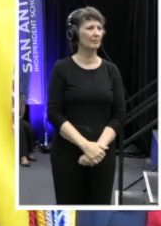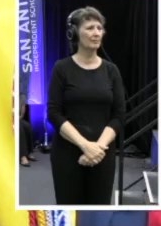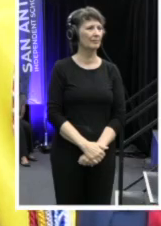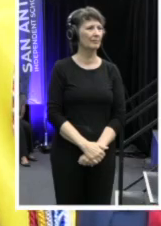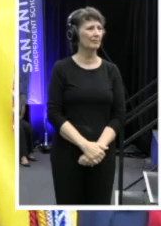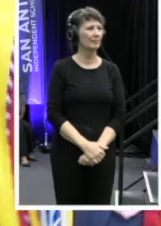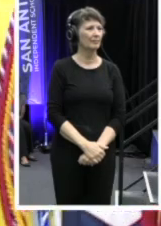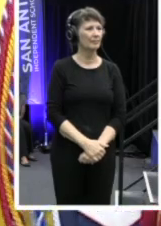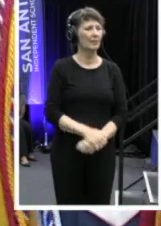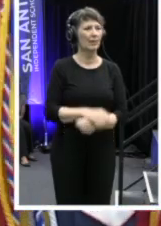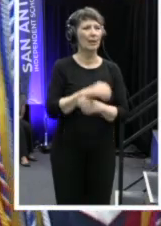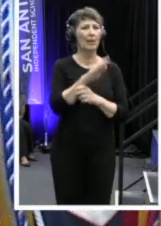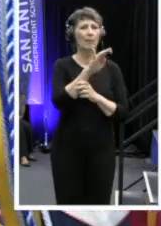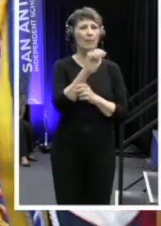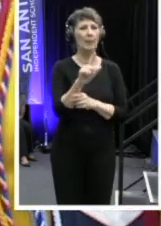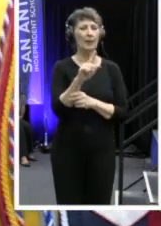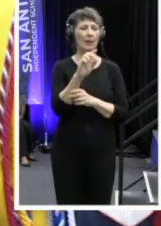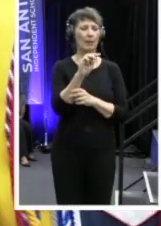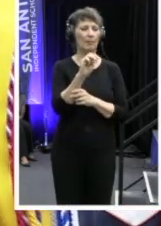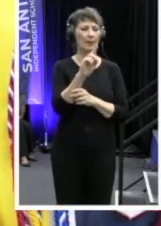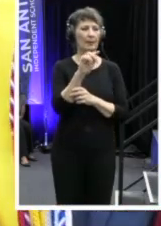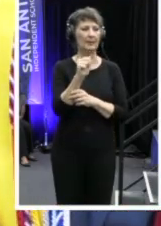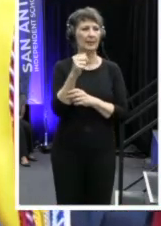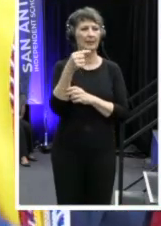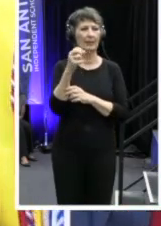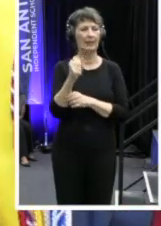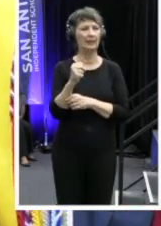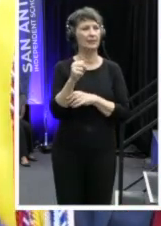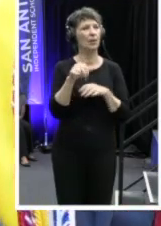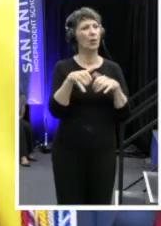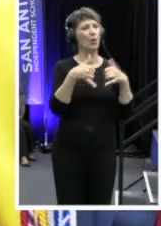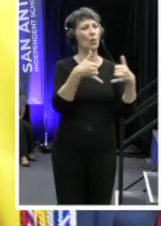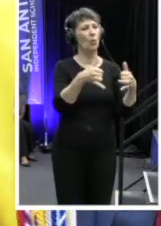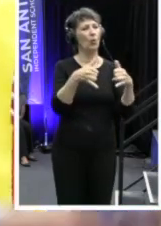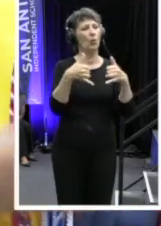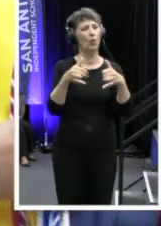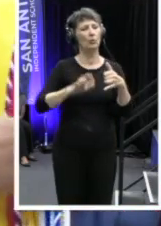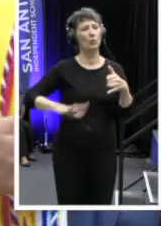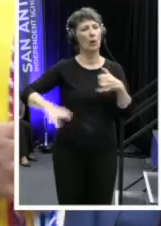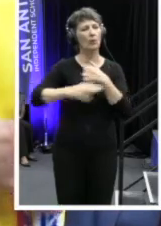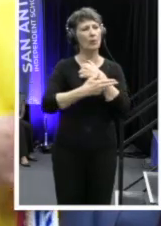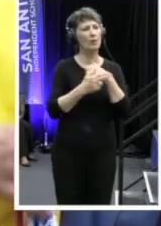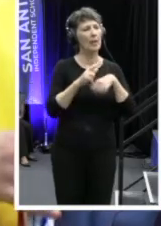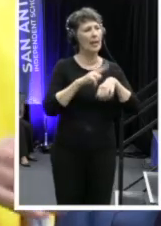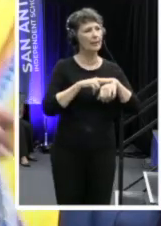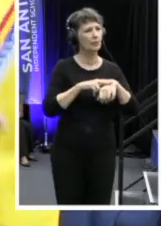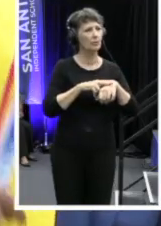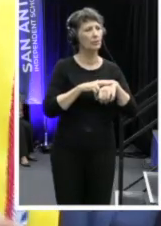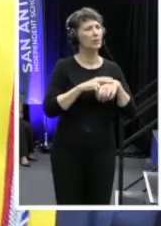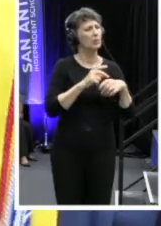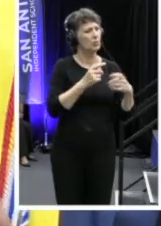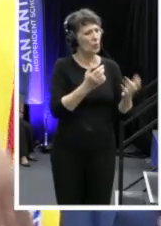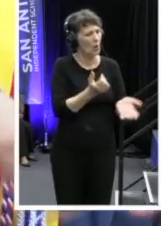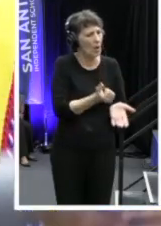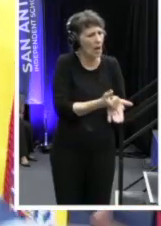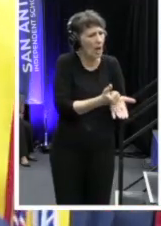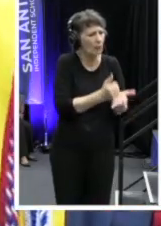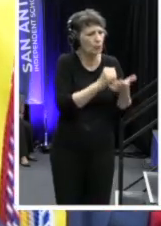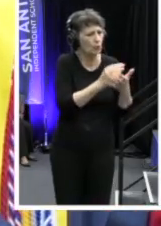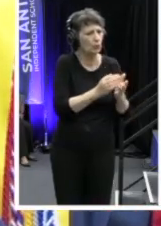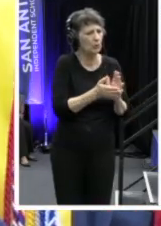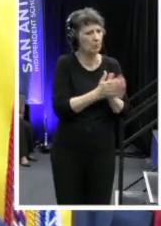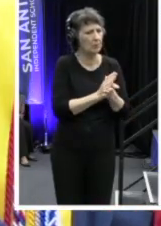The Bill and Melinda Gates Foundation awards scholarship nationwide to nurture and empower students on their path to a college